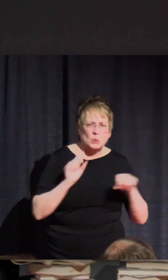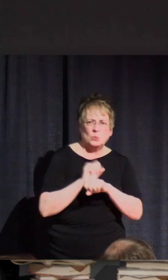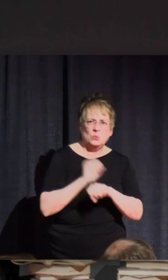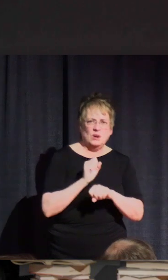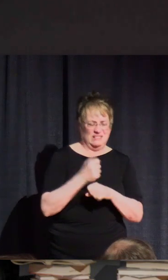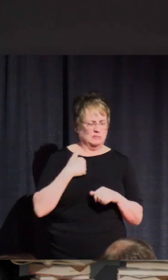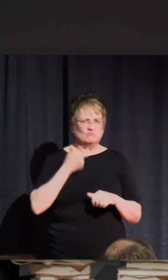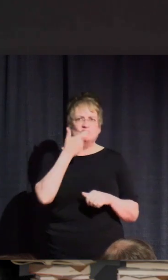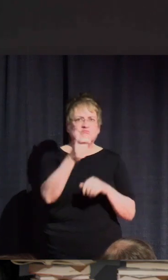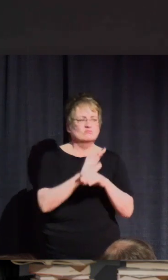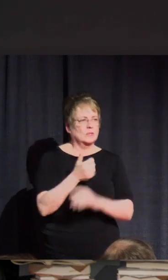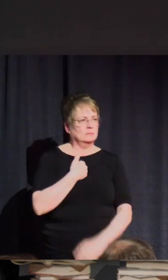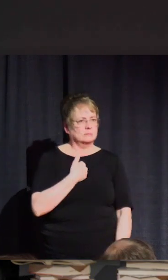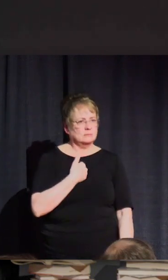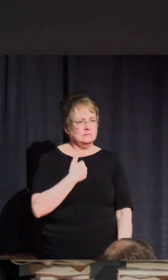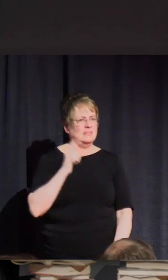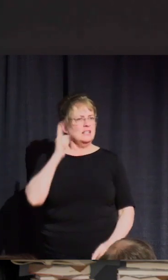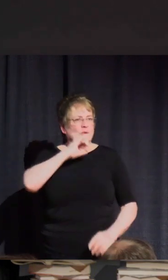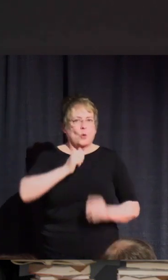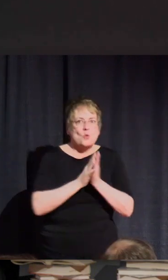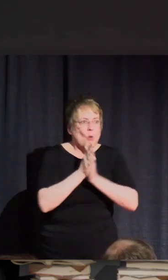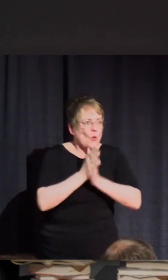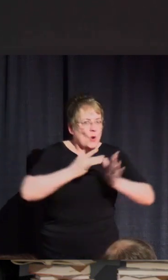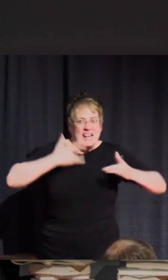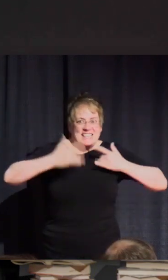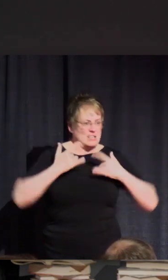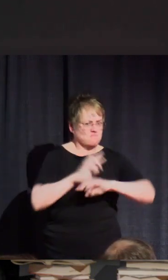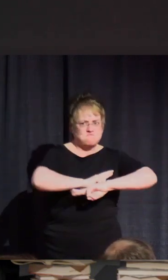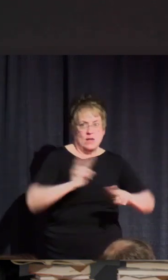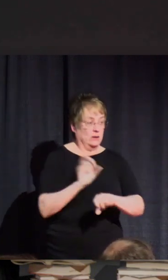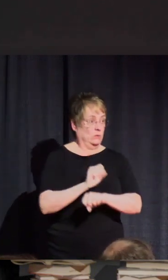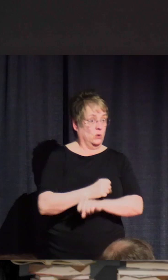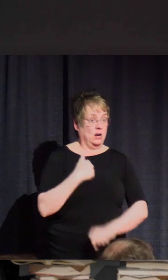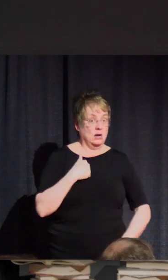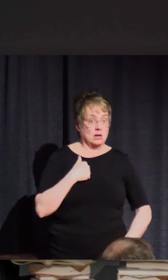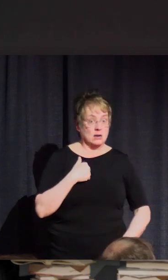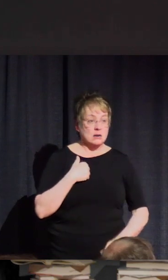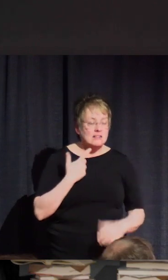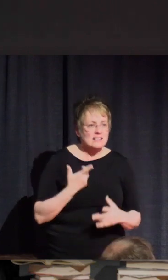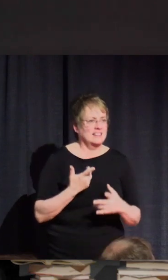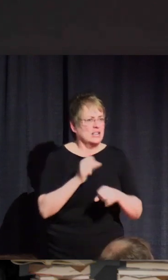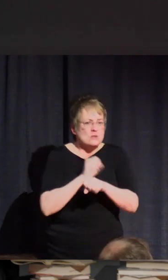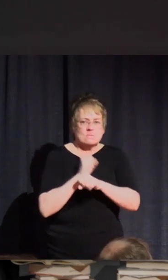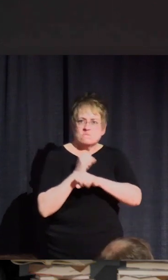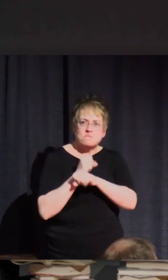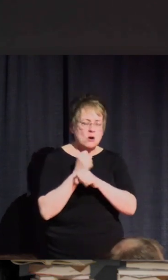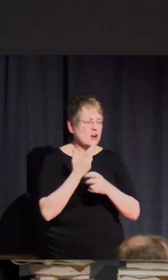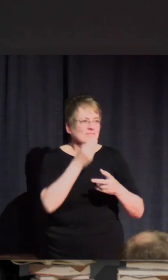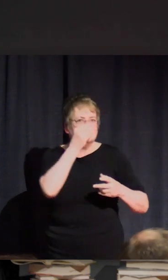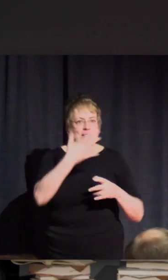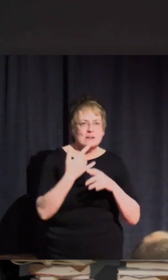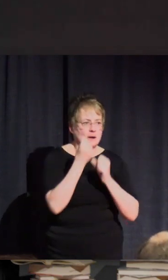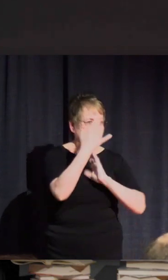You know, as I got older, I was so excited to enter that workforce. I was ready and raring to go. And I piled that work on because I knew it would lead me